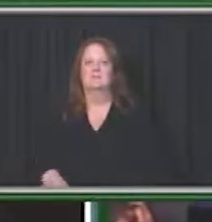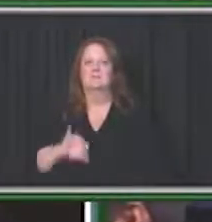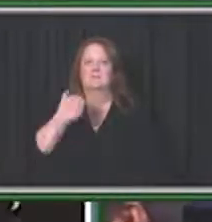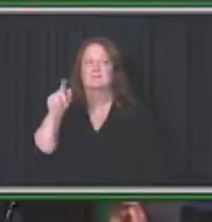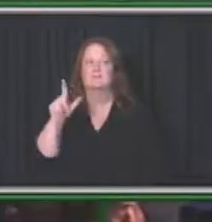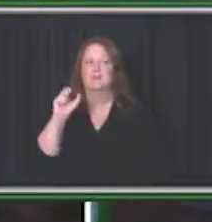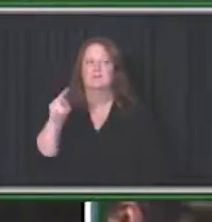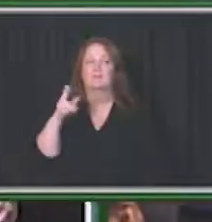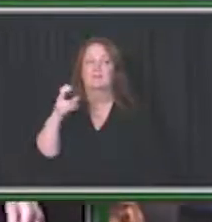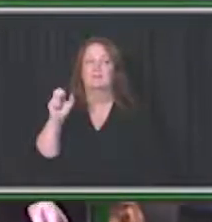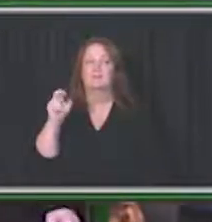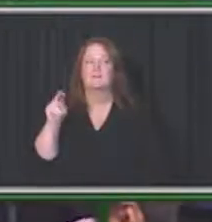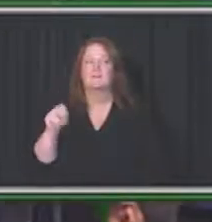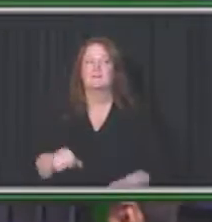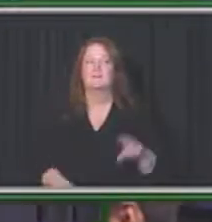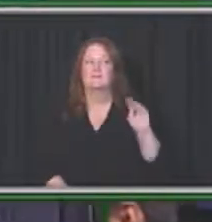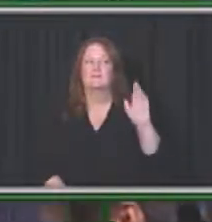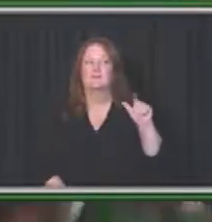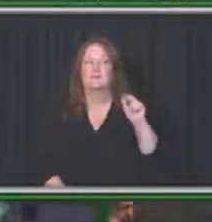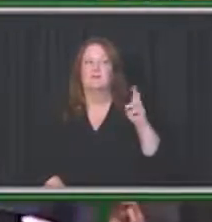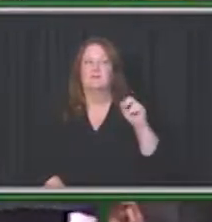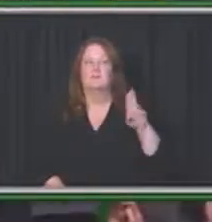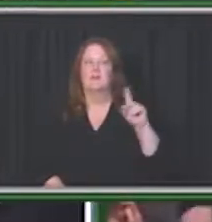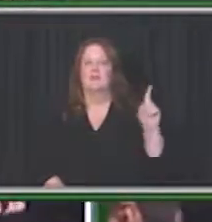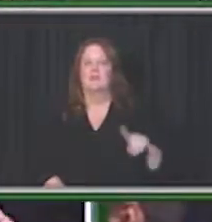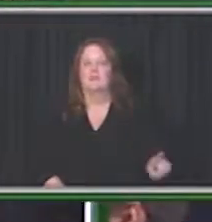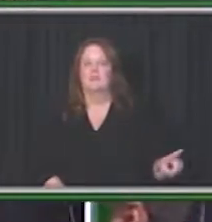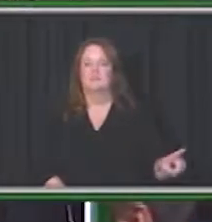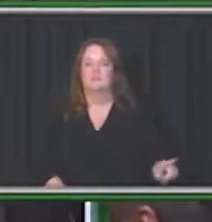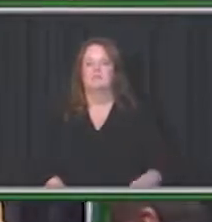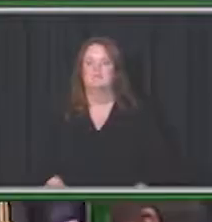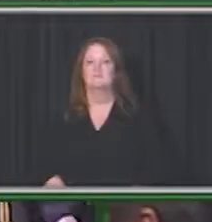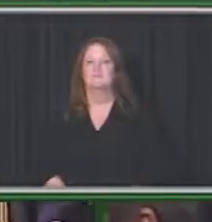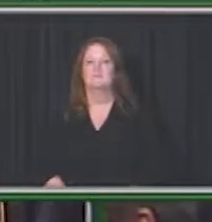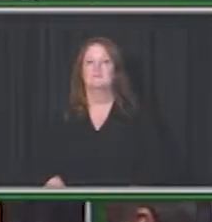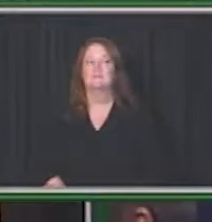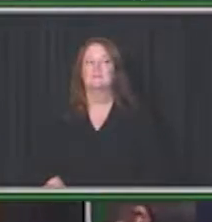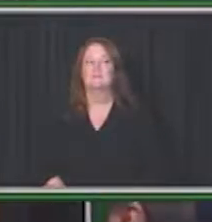Jacqueline Hansen. Miguel Hernandez.